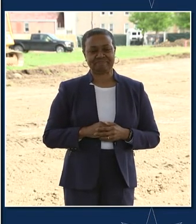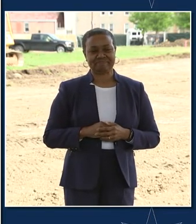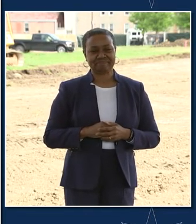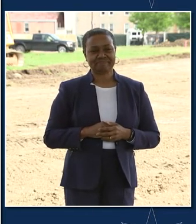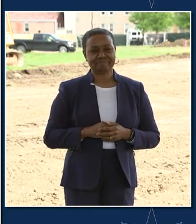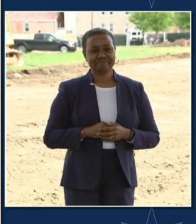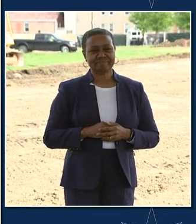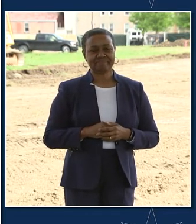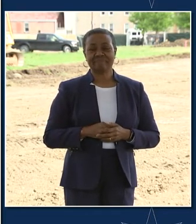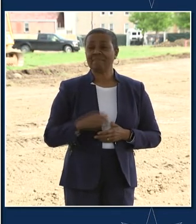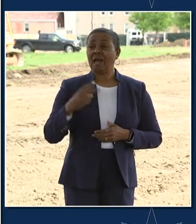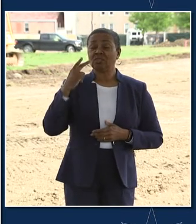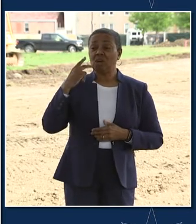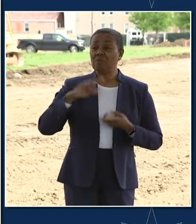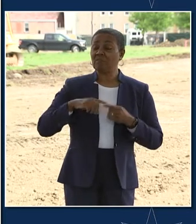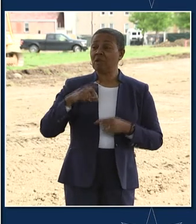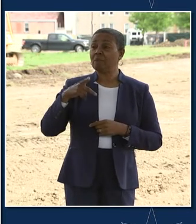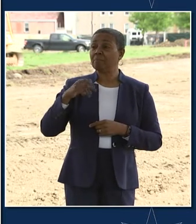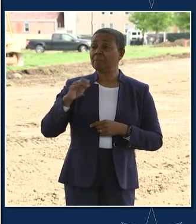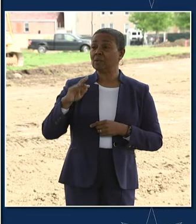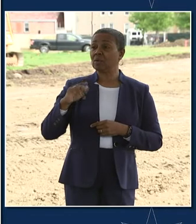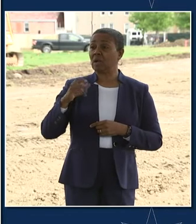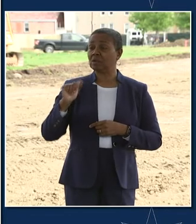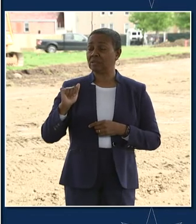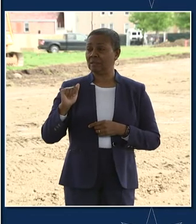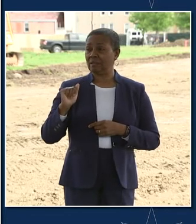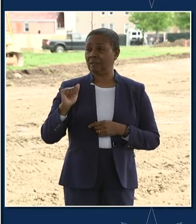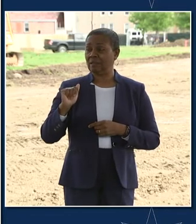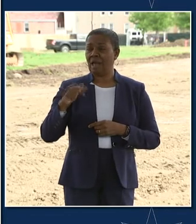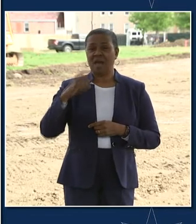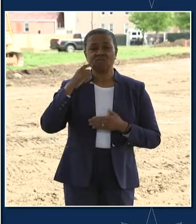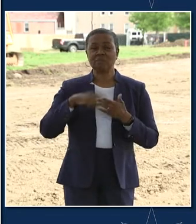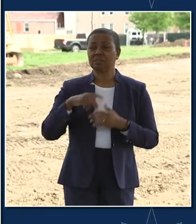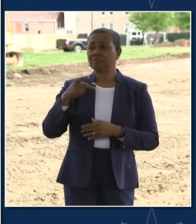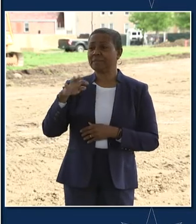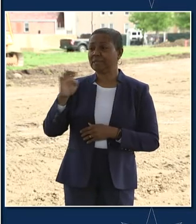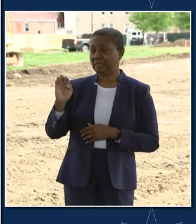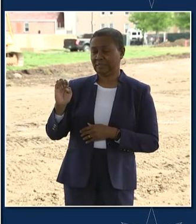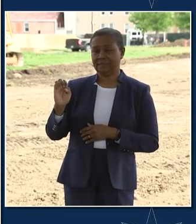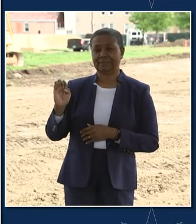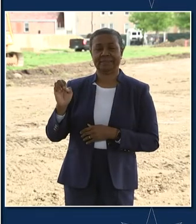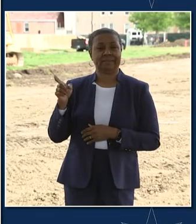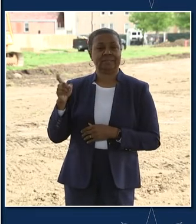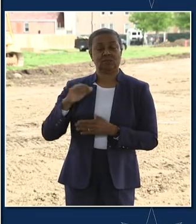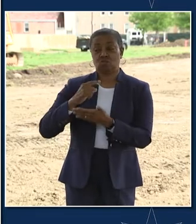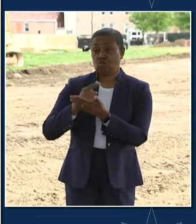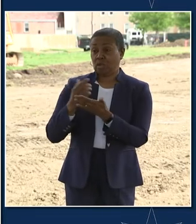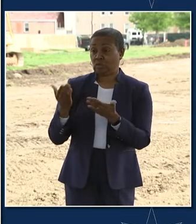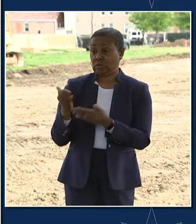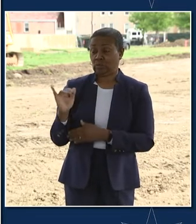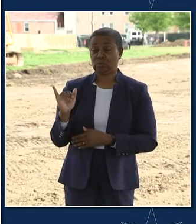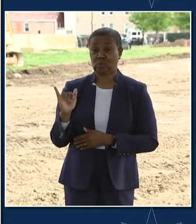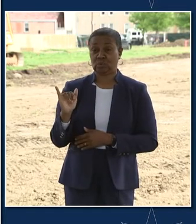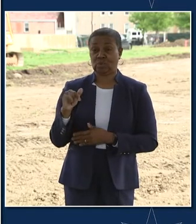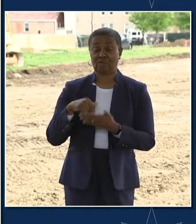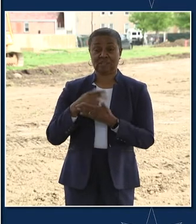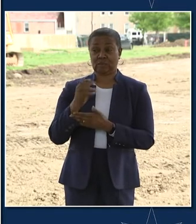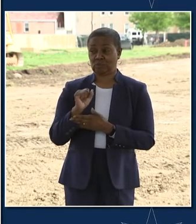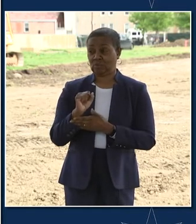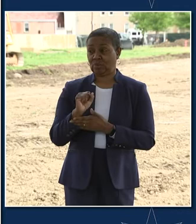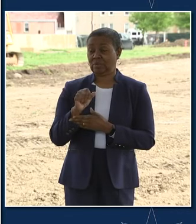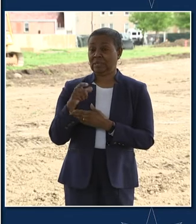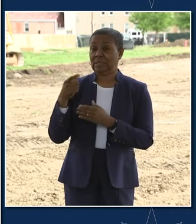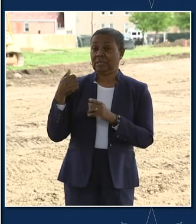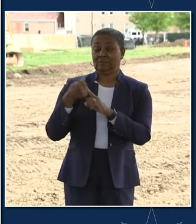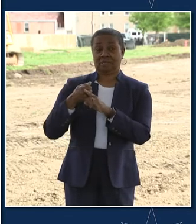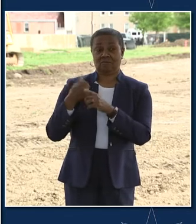I saw my good friend Peter Garza here, and I gotta mention Pete. He's a graduate here of Farragut High School. He